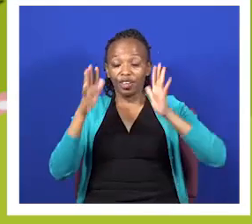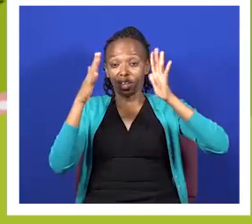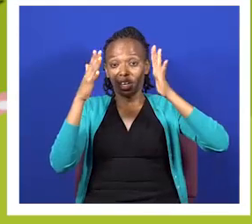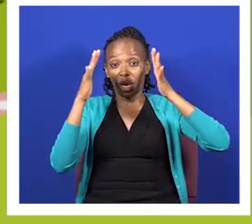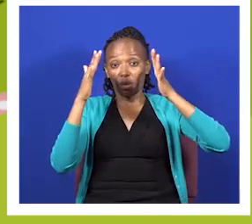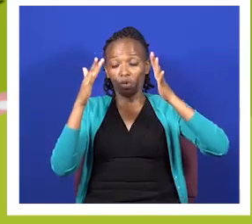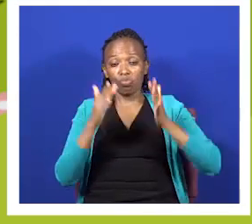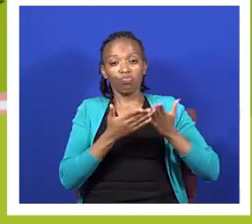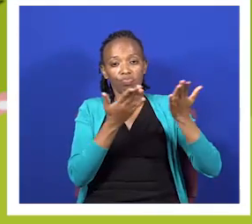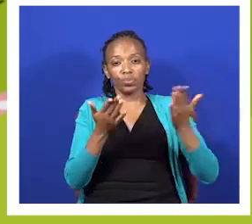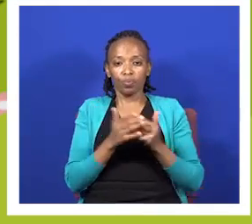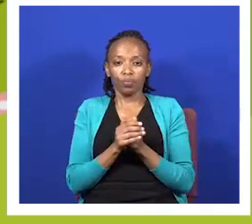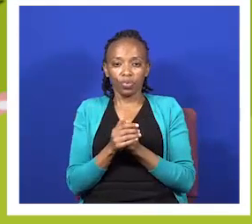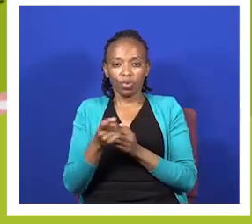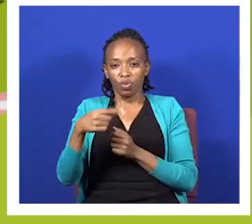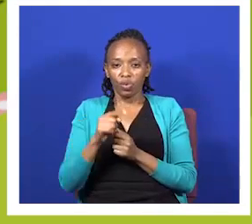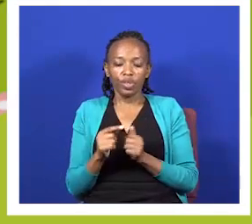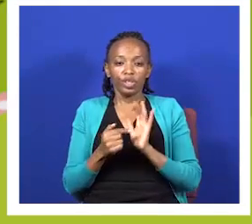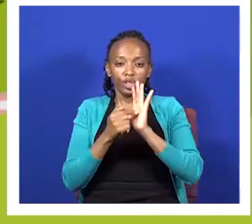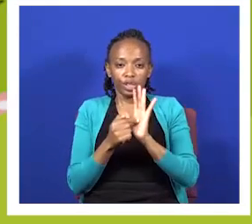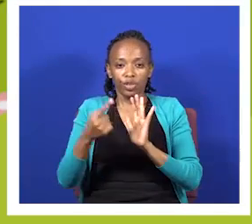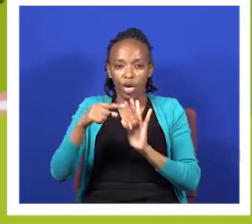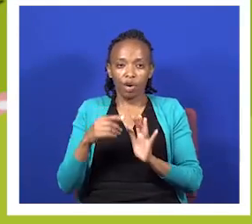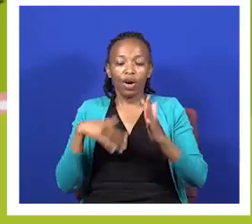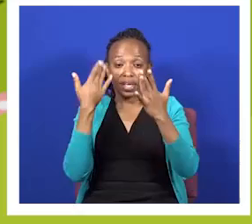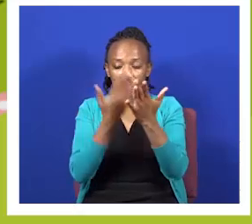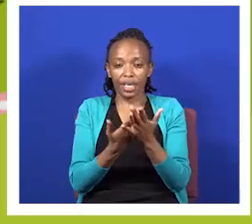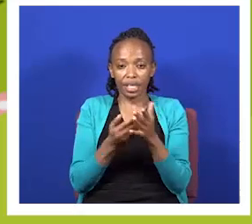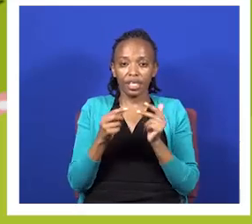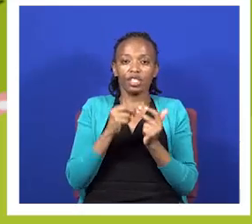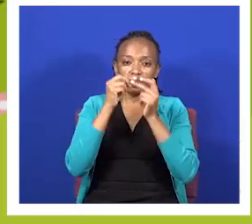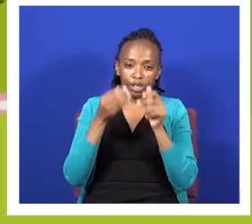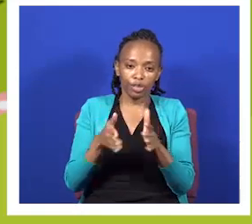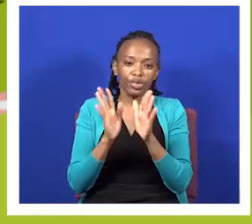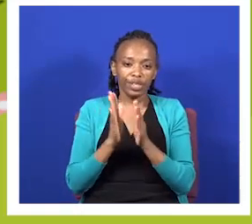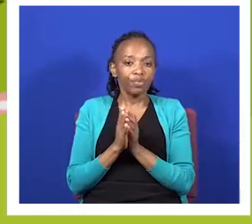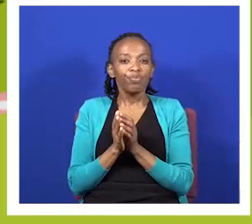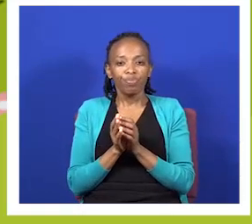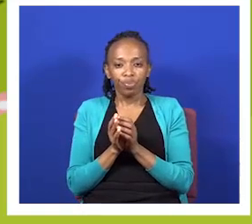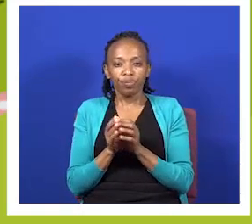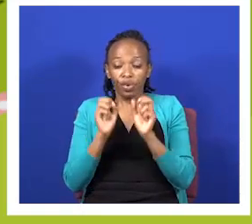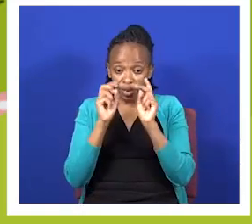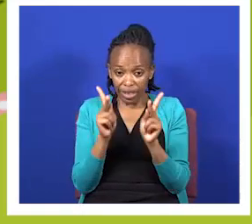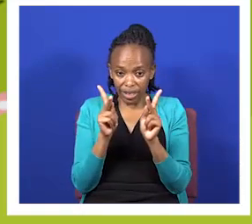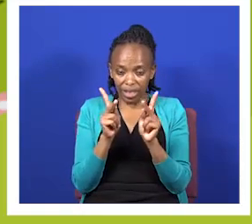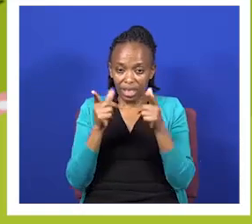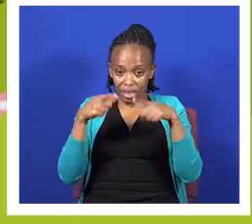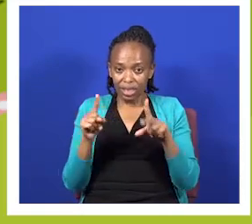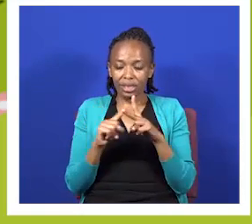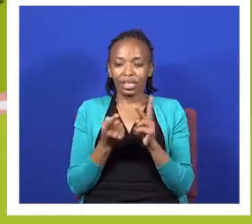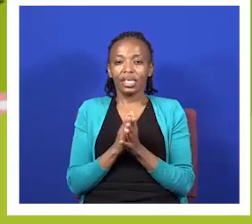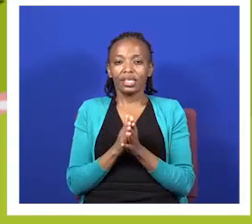and clap our hands for them, we will show our appreciation in a special way. Okay,